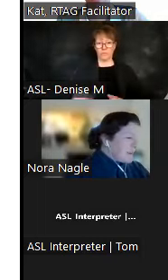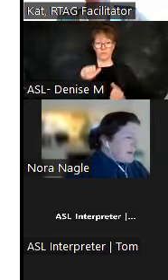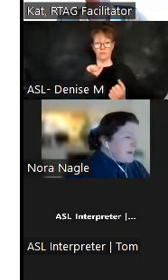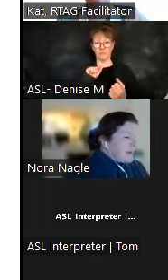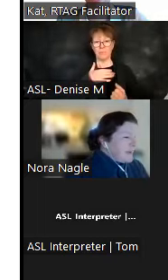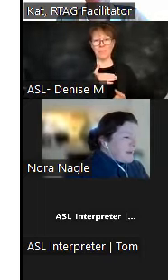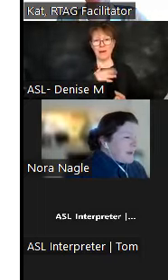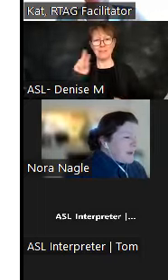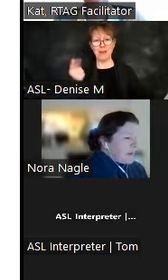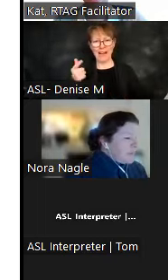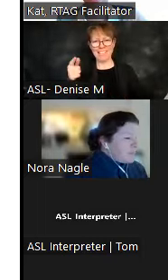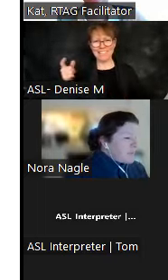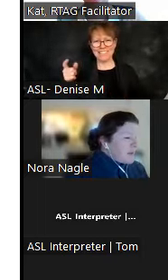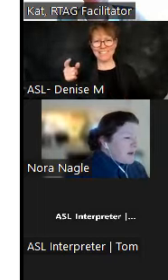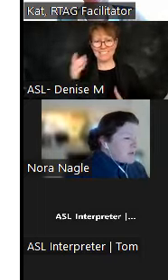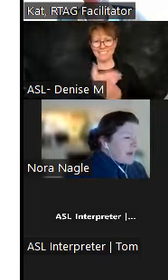hello.